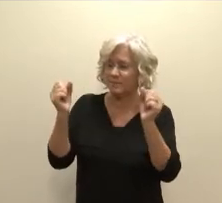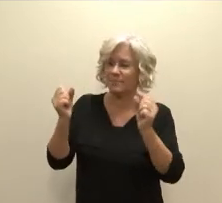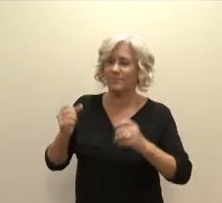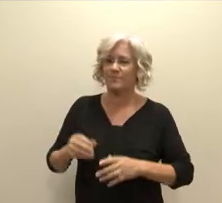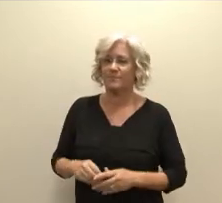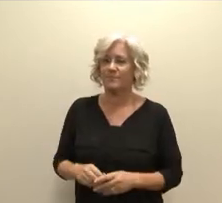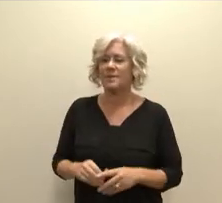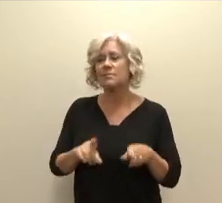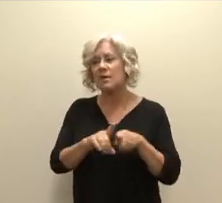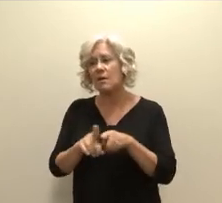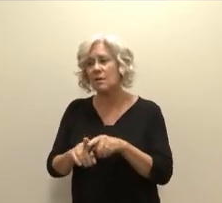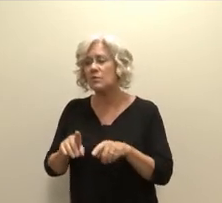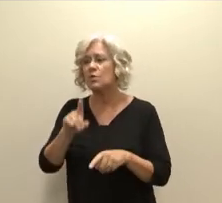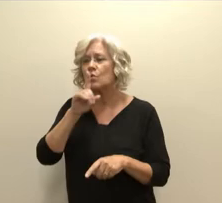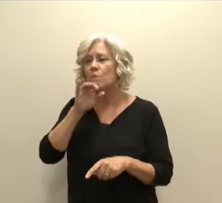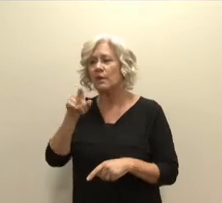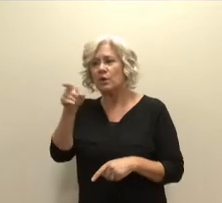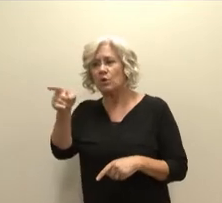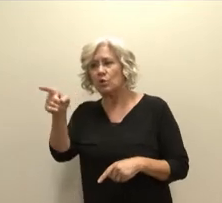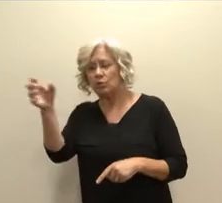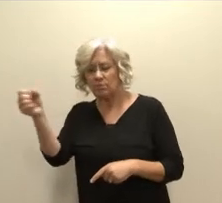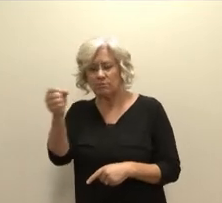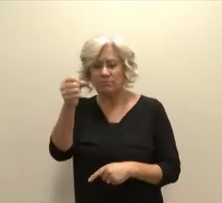really being a calming,